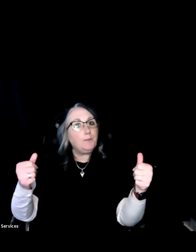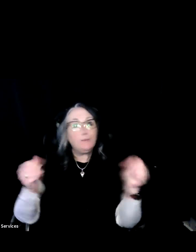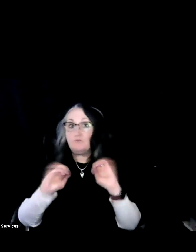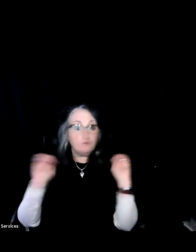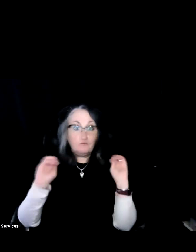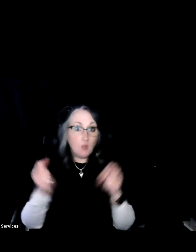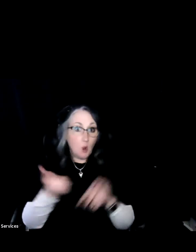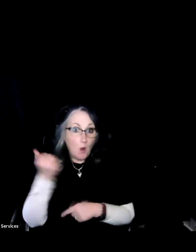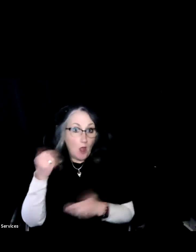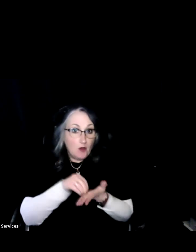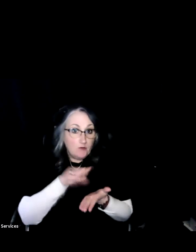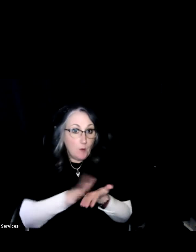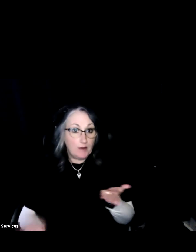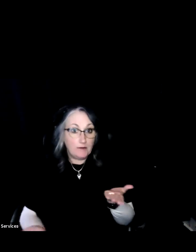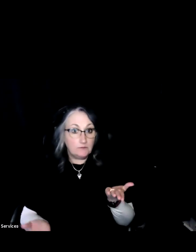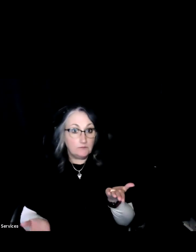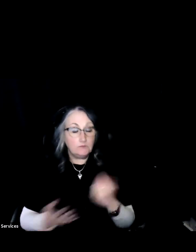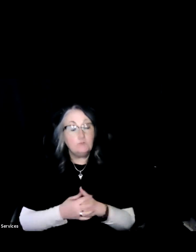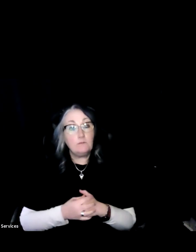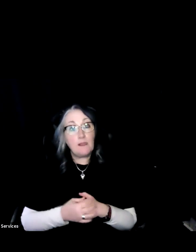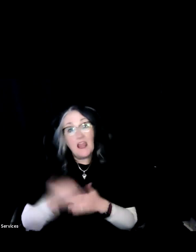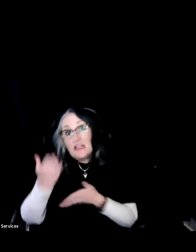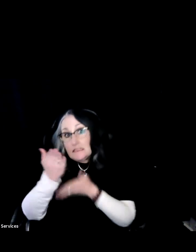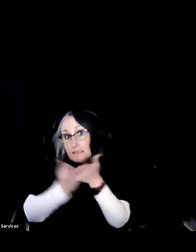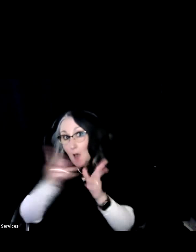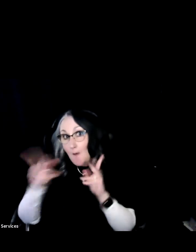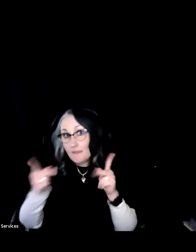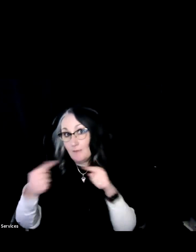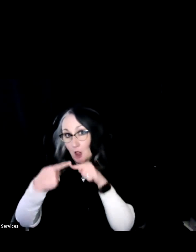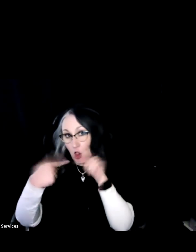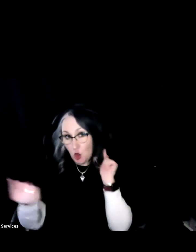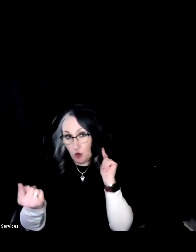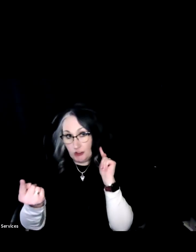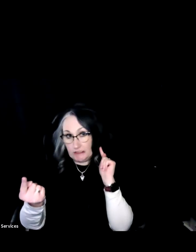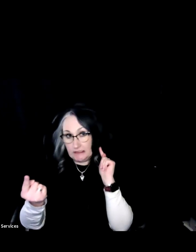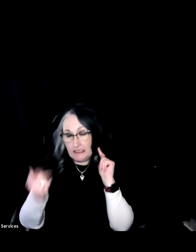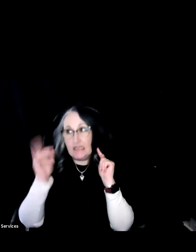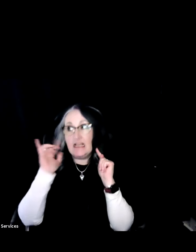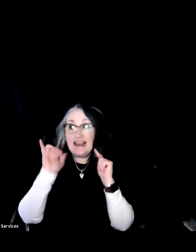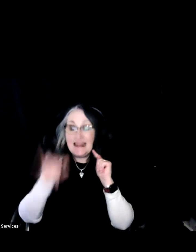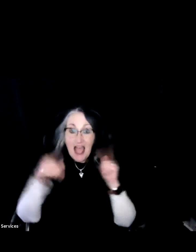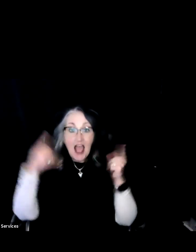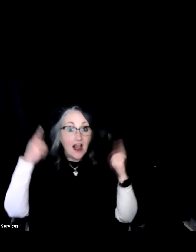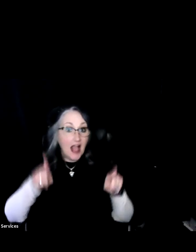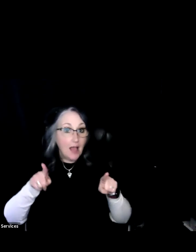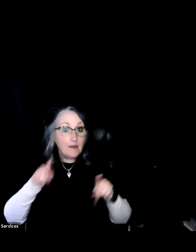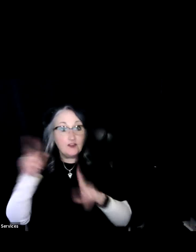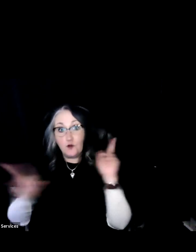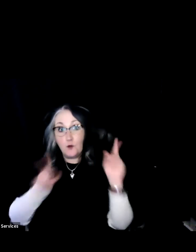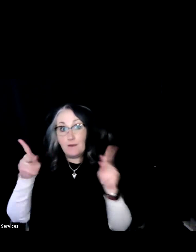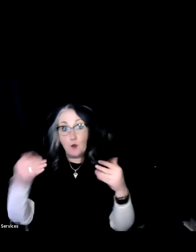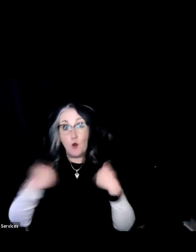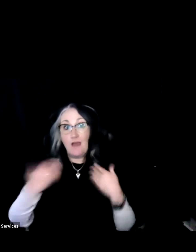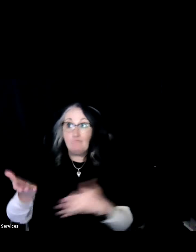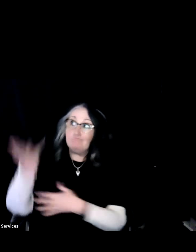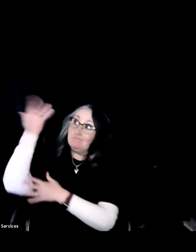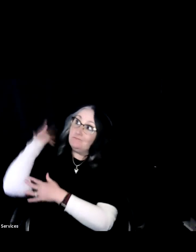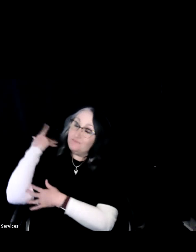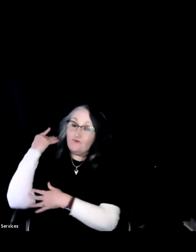have allergic reactions, but these allergic reactions have been seen more in those who have had previous